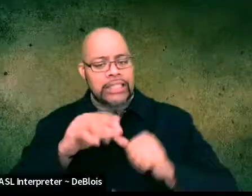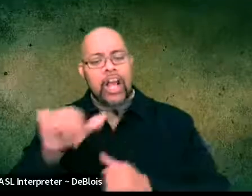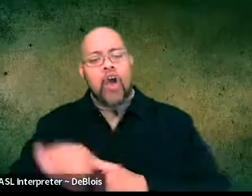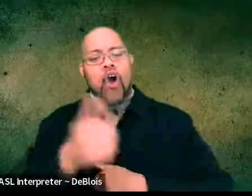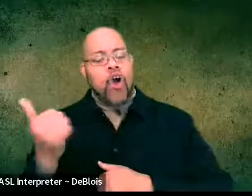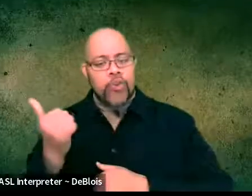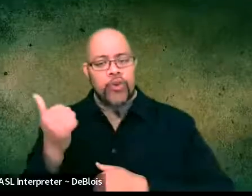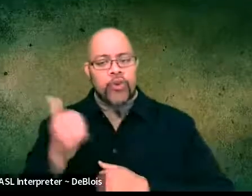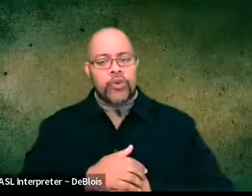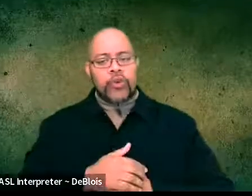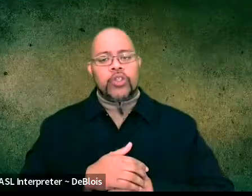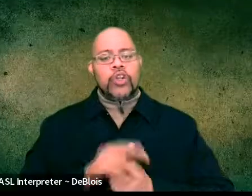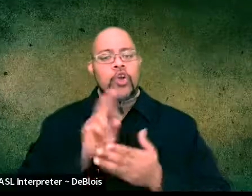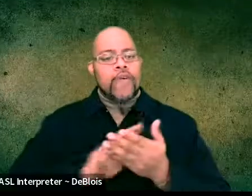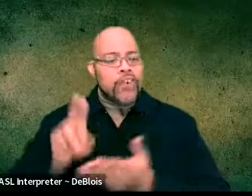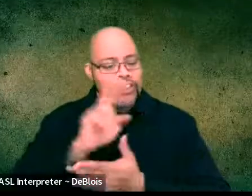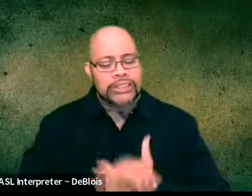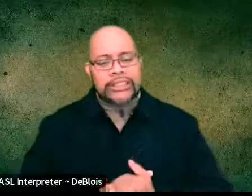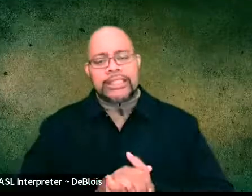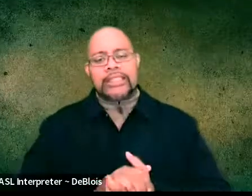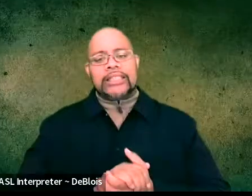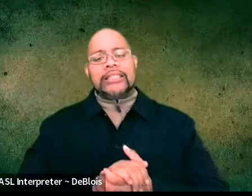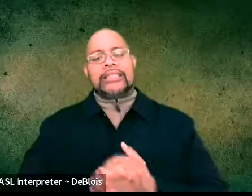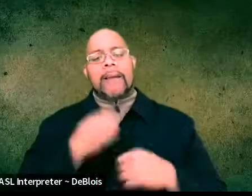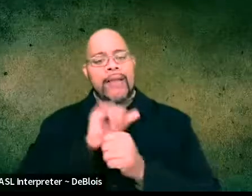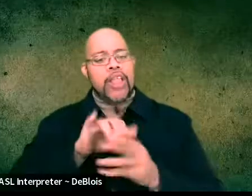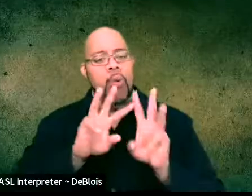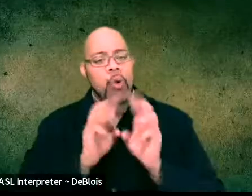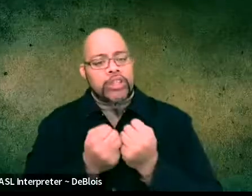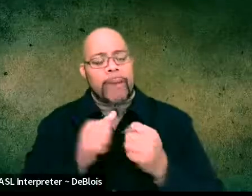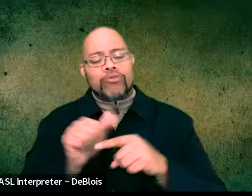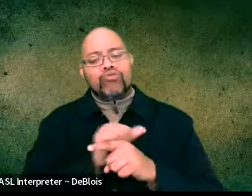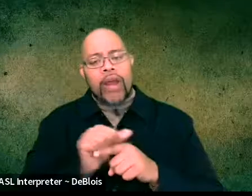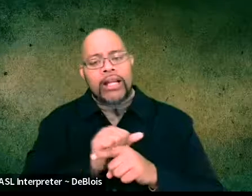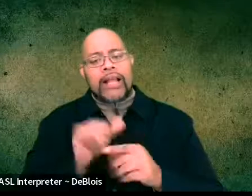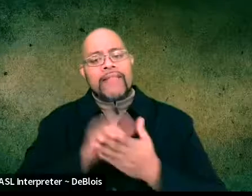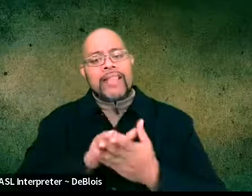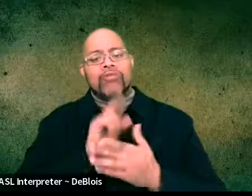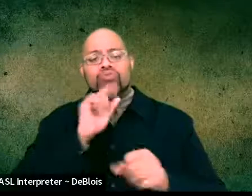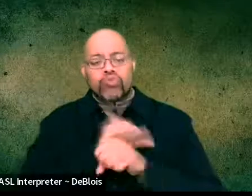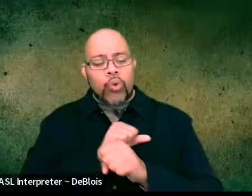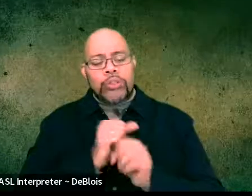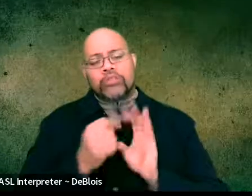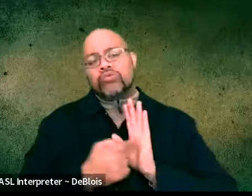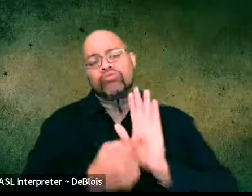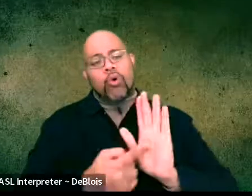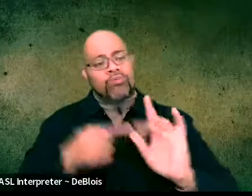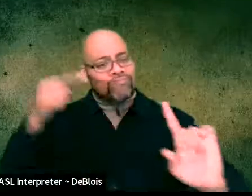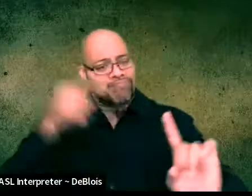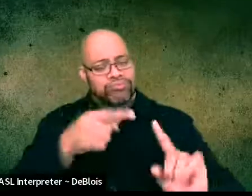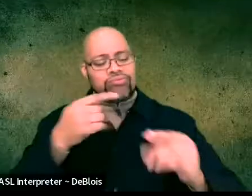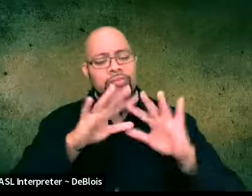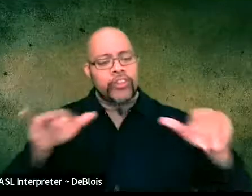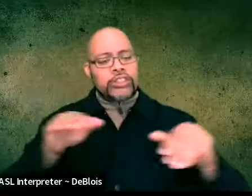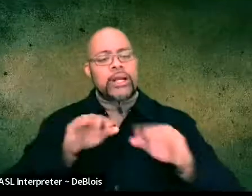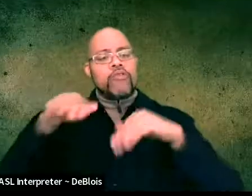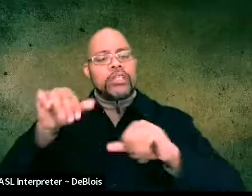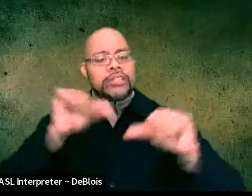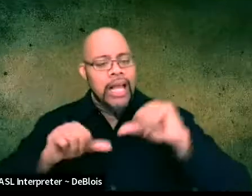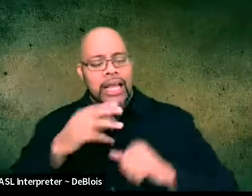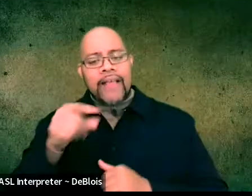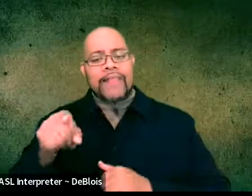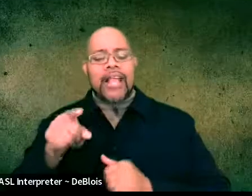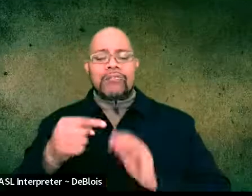other universities to create these workshops and trainings that truly aim to diversify marine science, and they